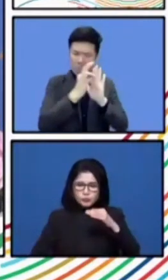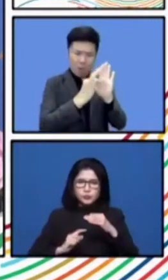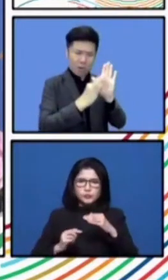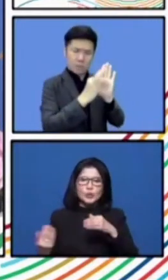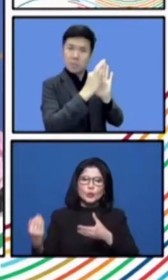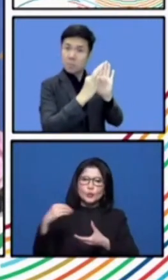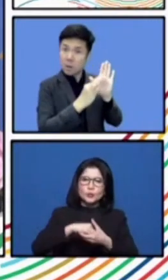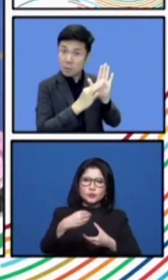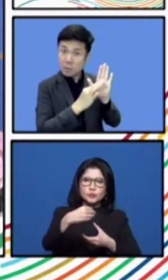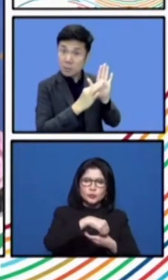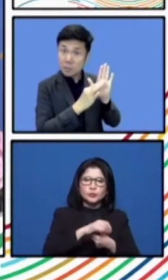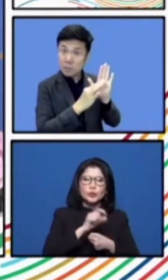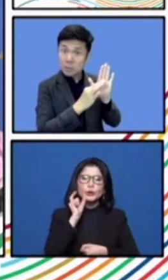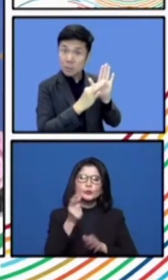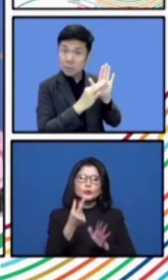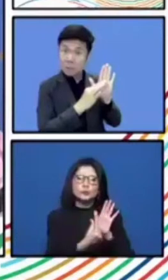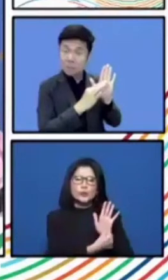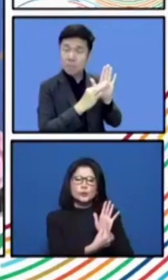and legislative